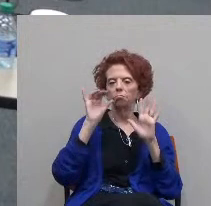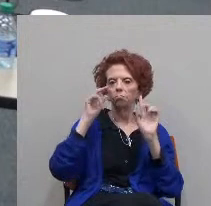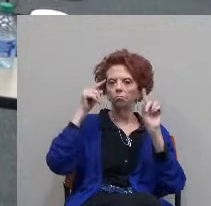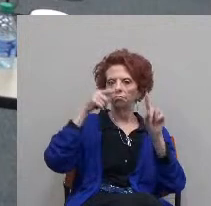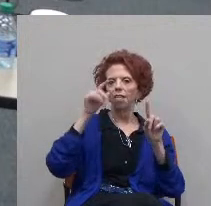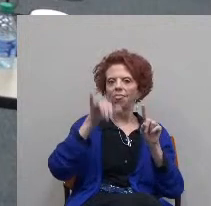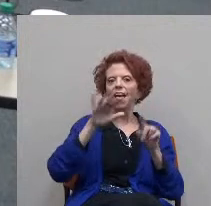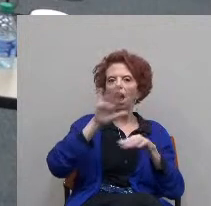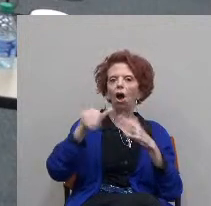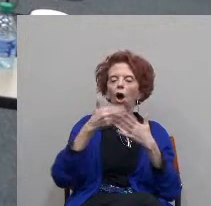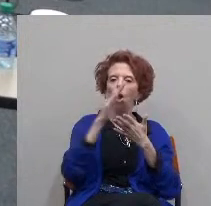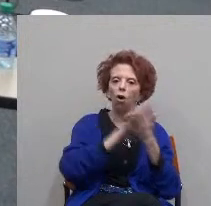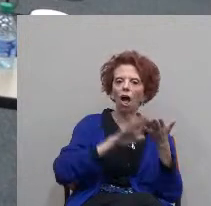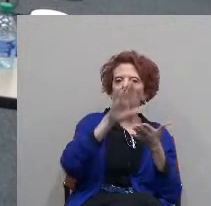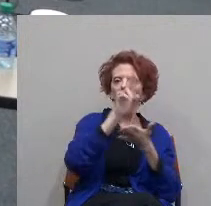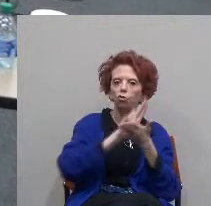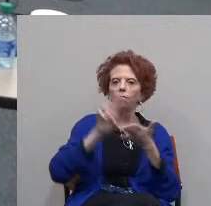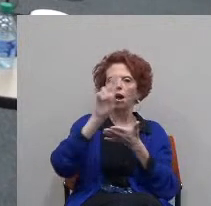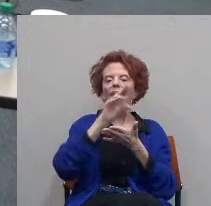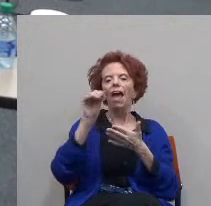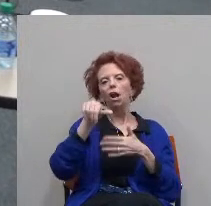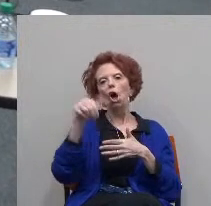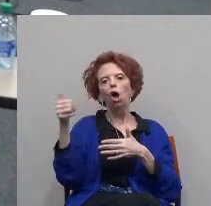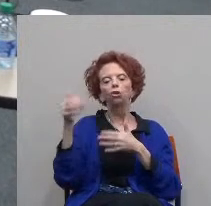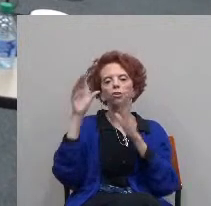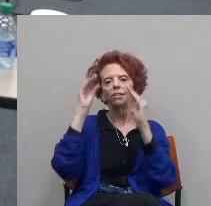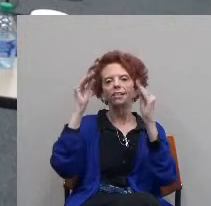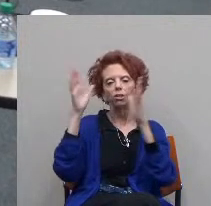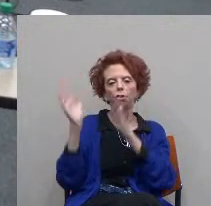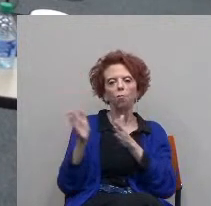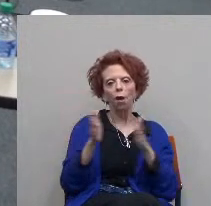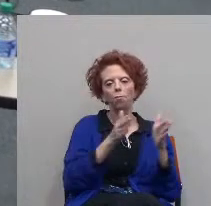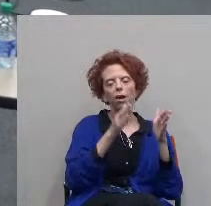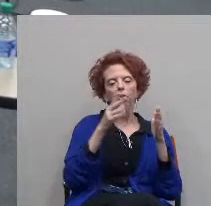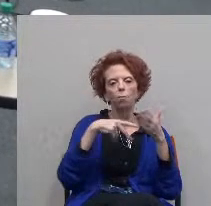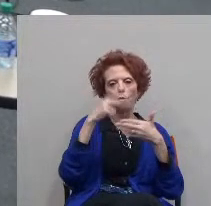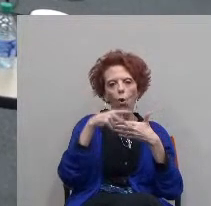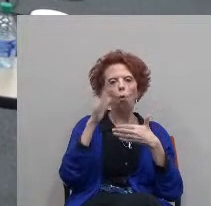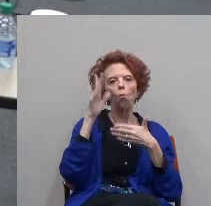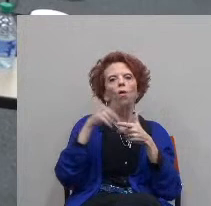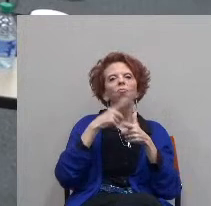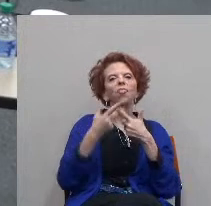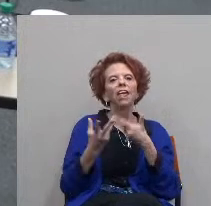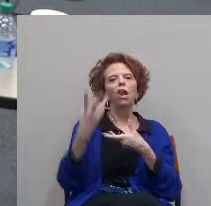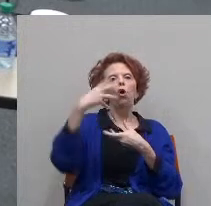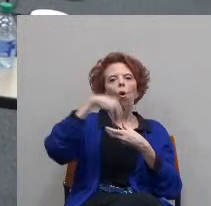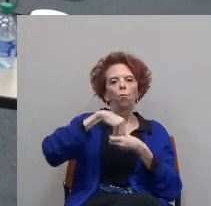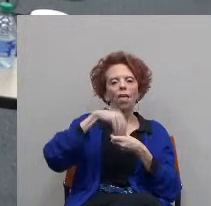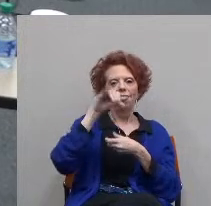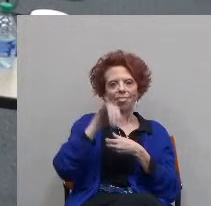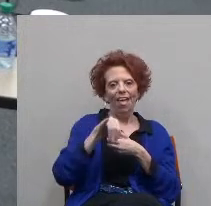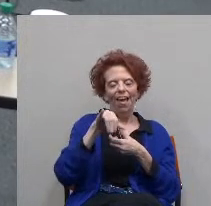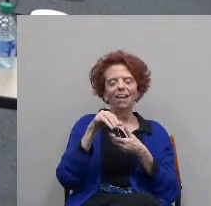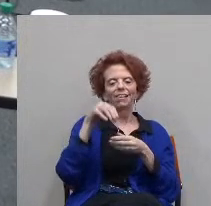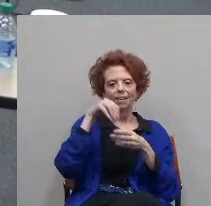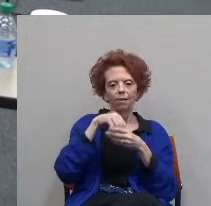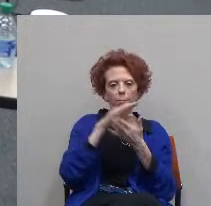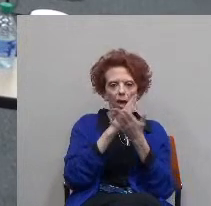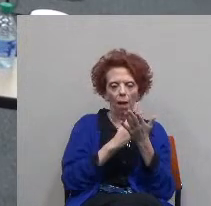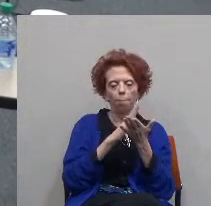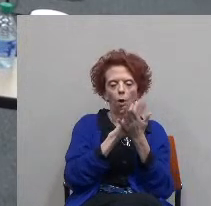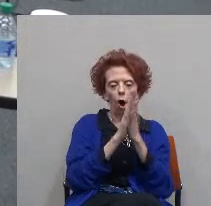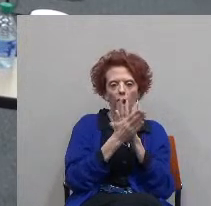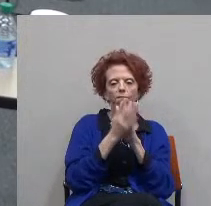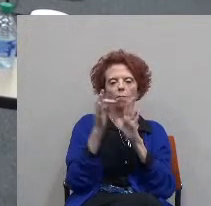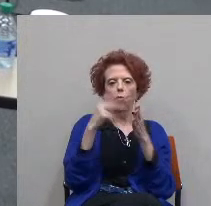all the college, university, and alternate teacher prep programs would then incorporate that into the program